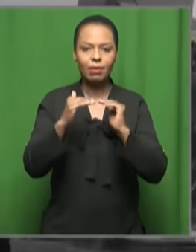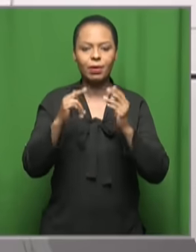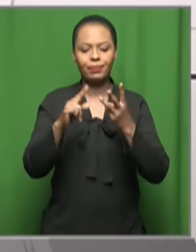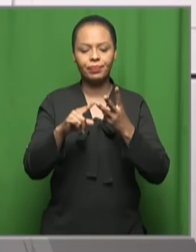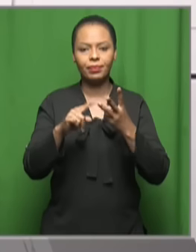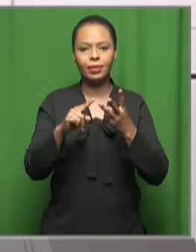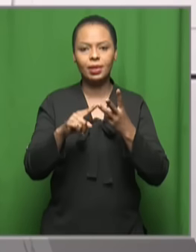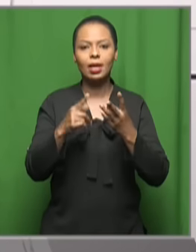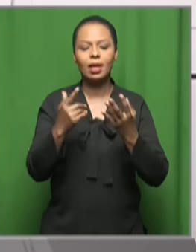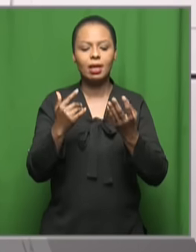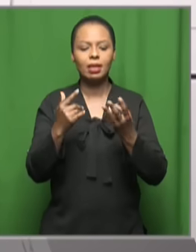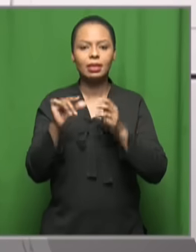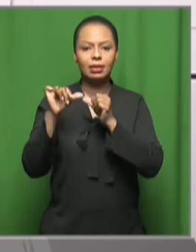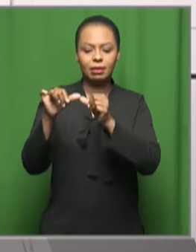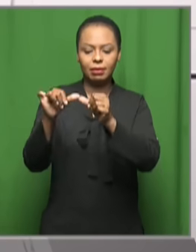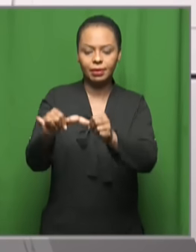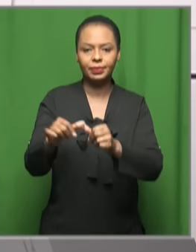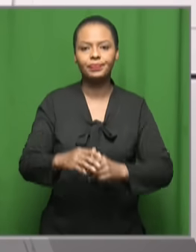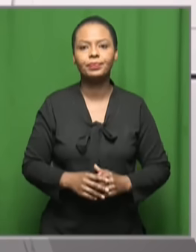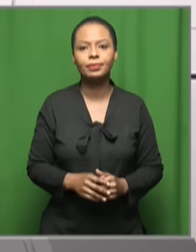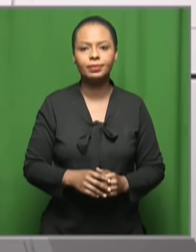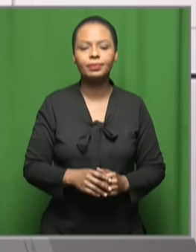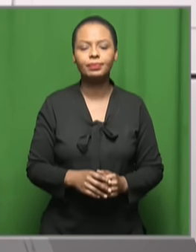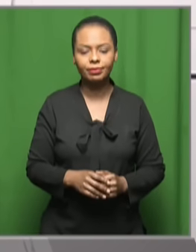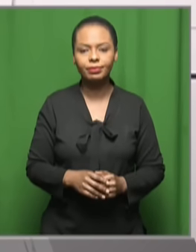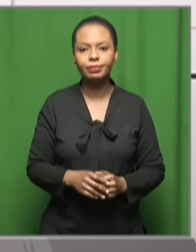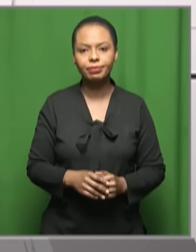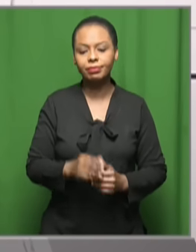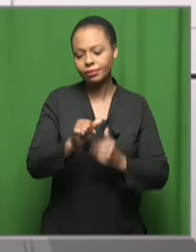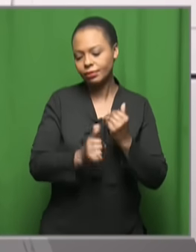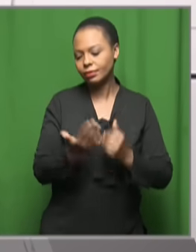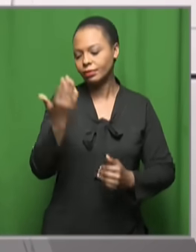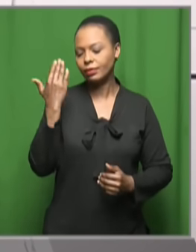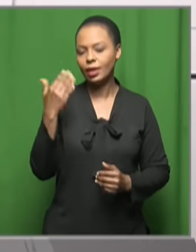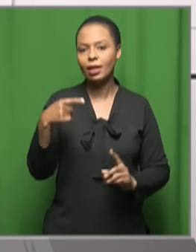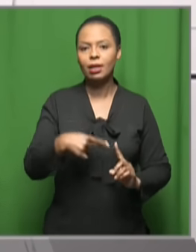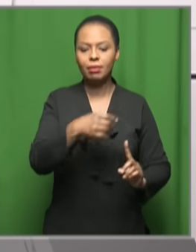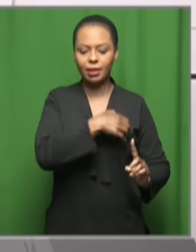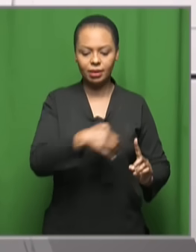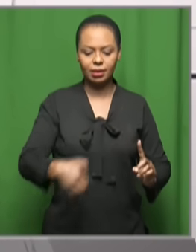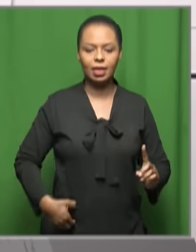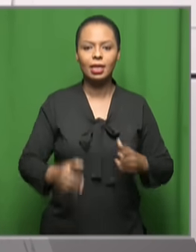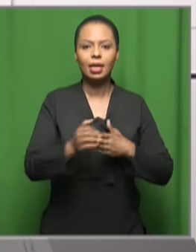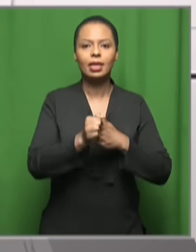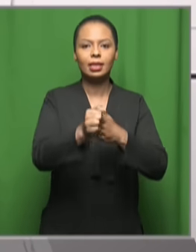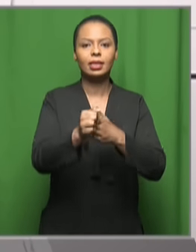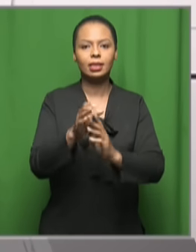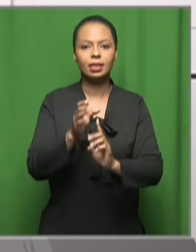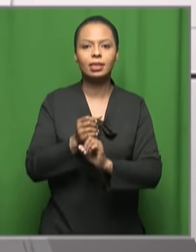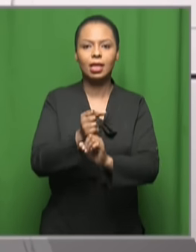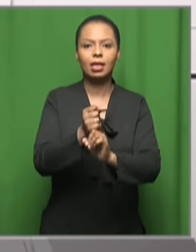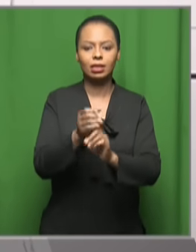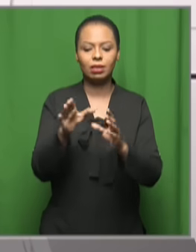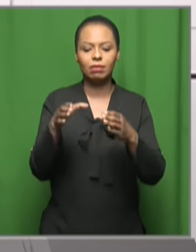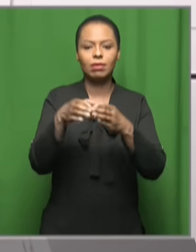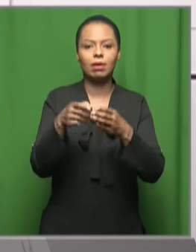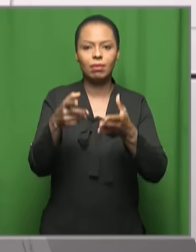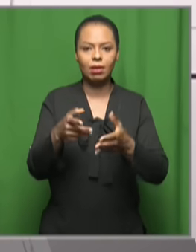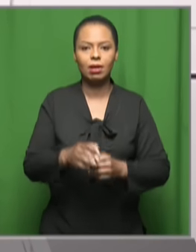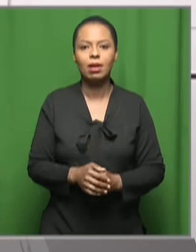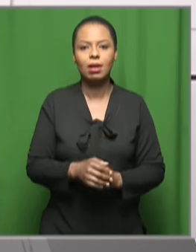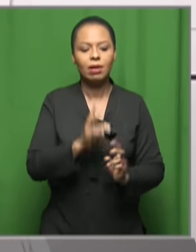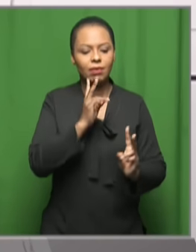absolutely. Unathi, also last month, the president did lead a delegation and was on a visit of 3 countries